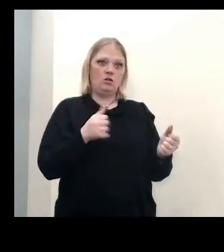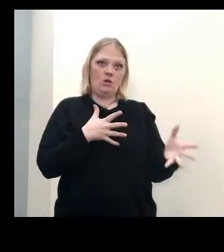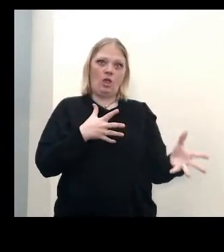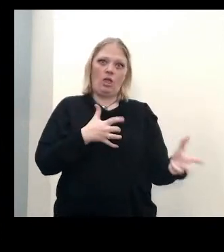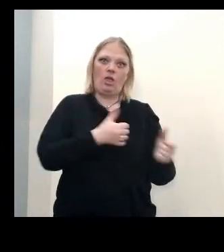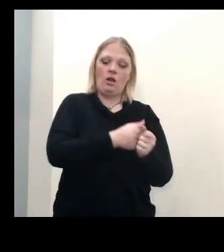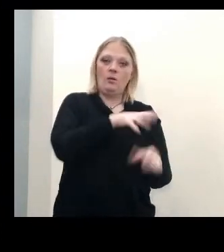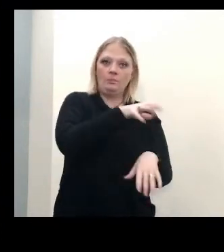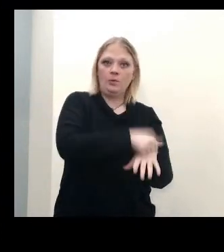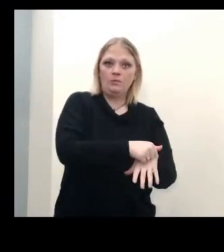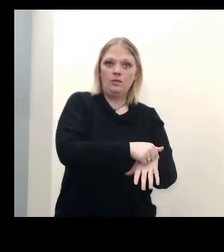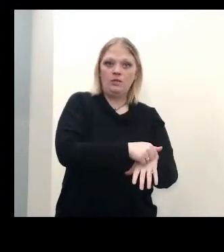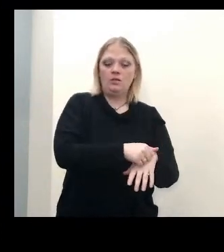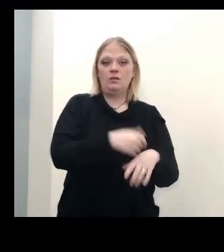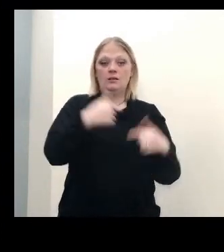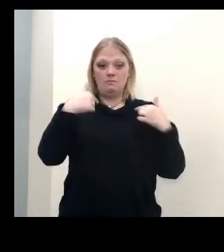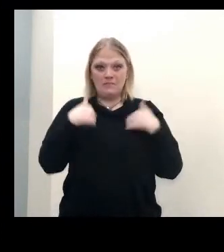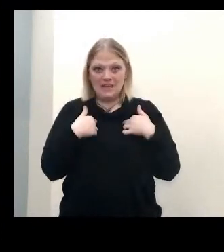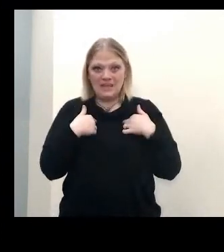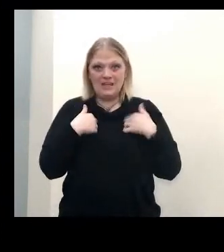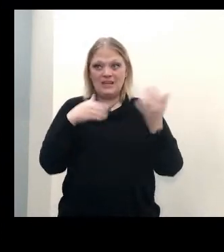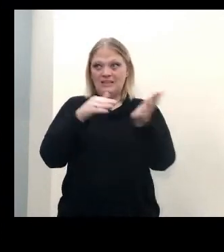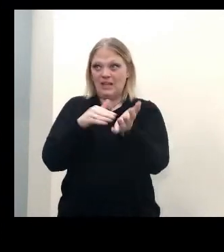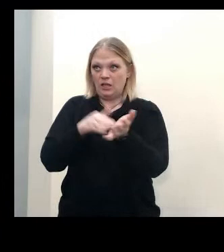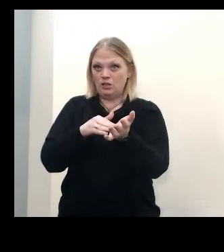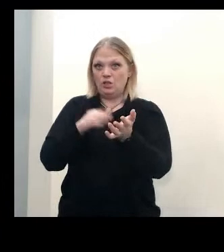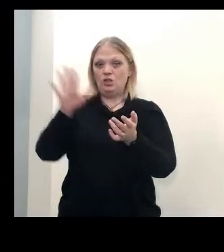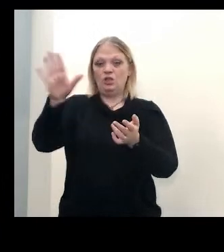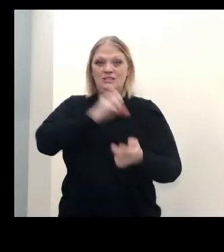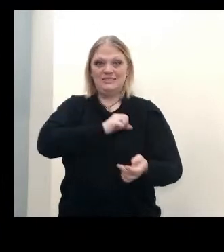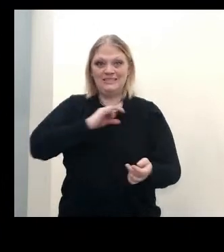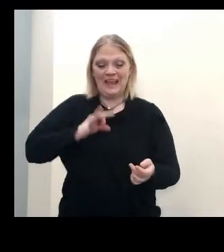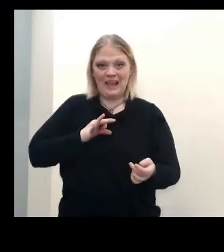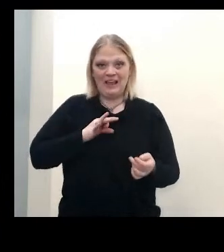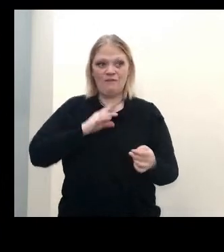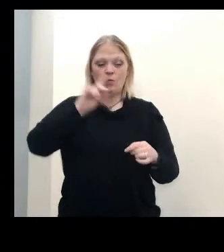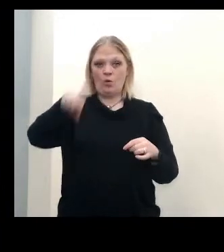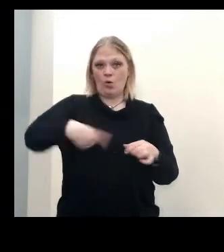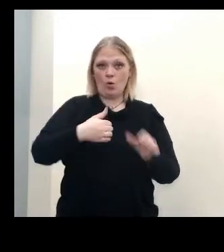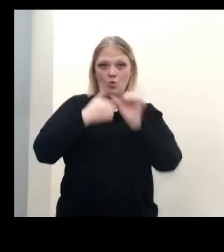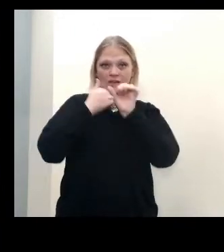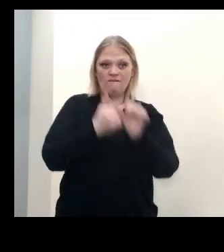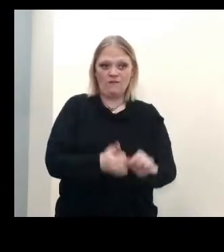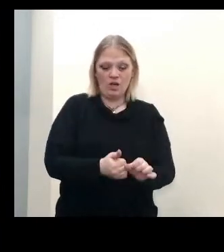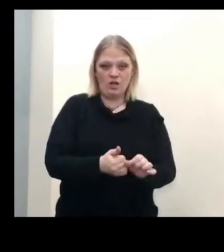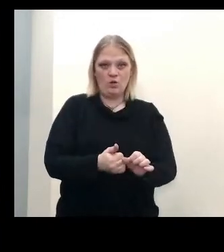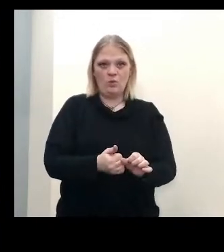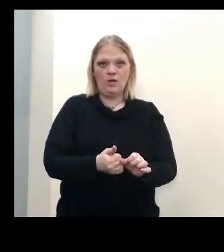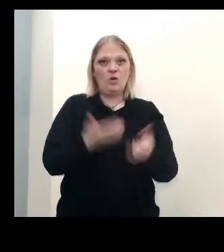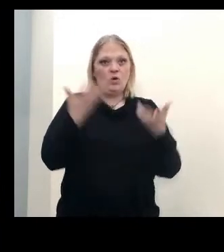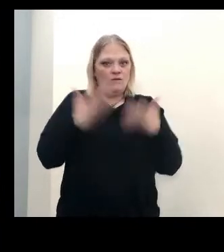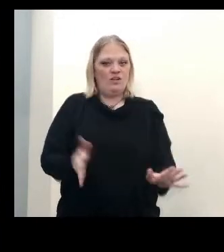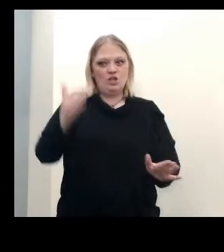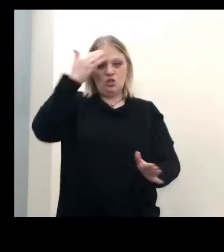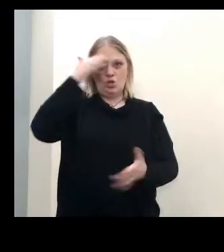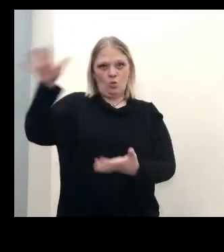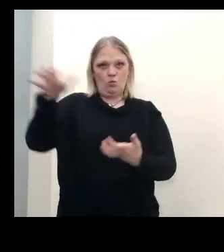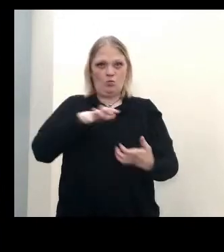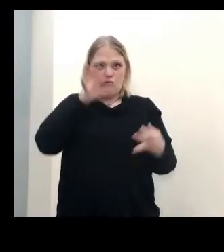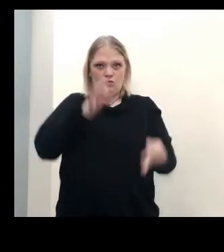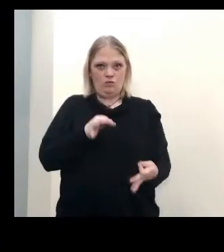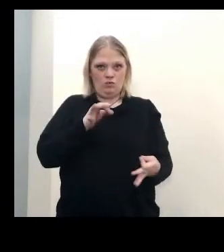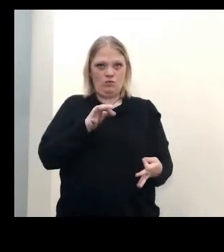I'm only going, and Dr. Burstein is only going, and her staff is only going on what we know is coming. And right now, all we know is coming